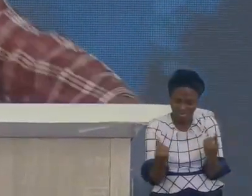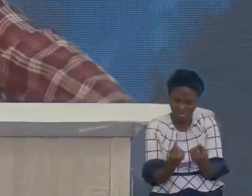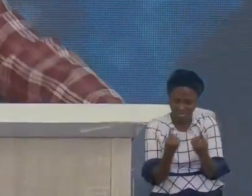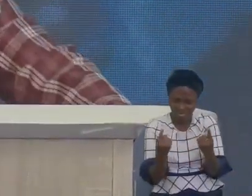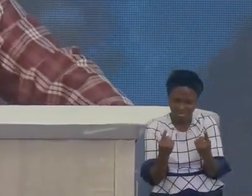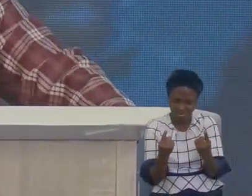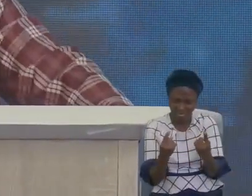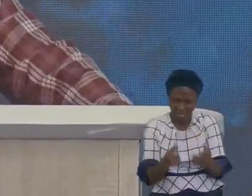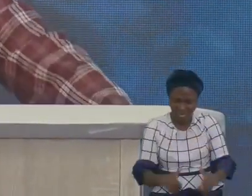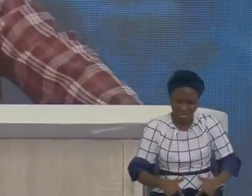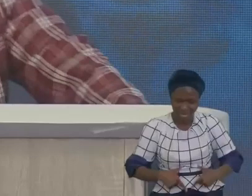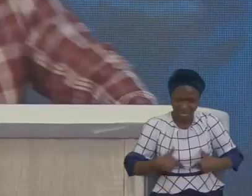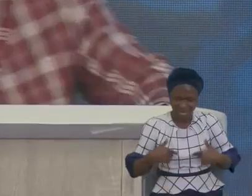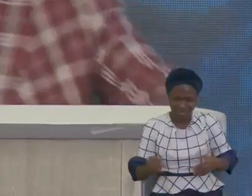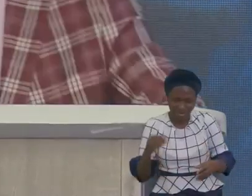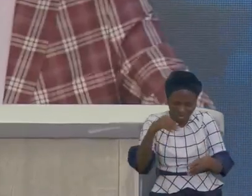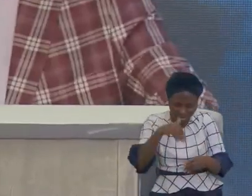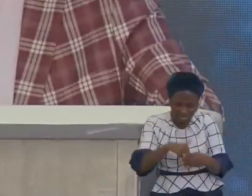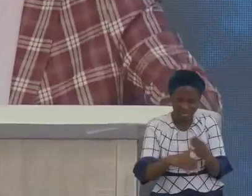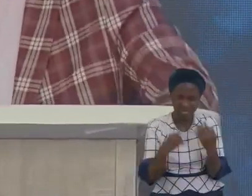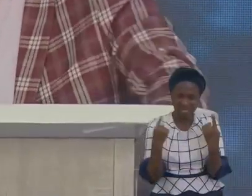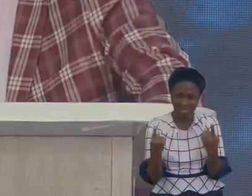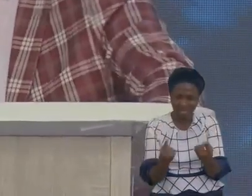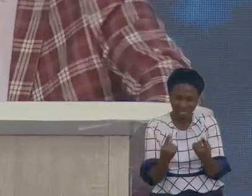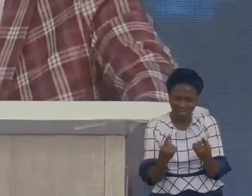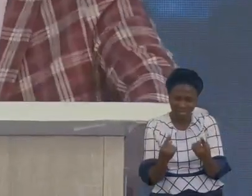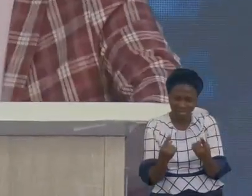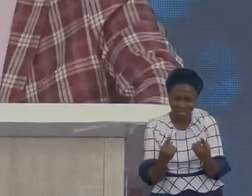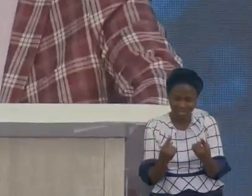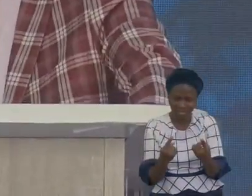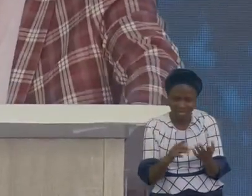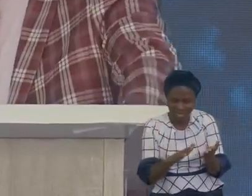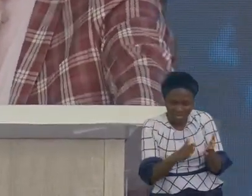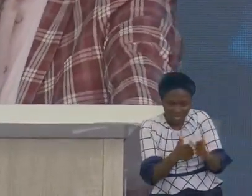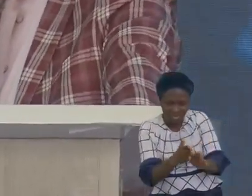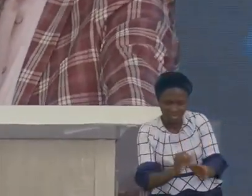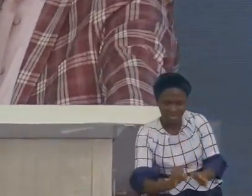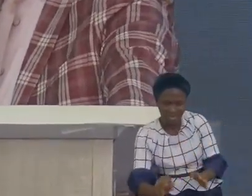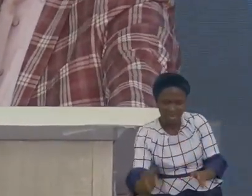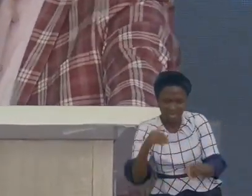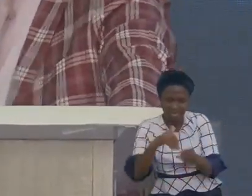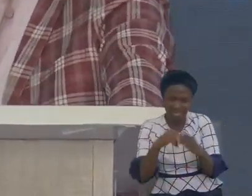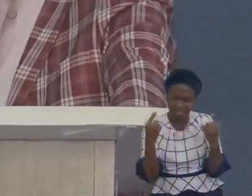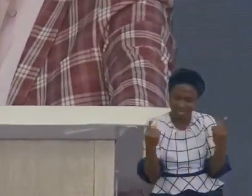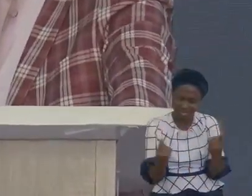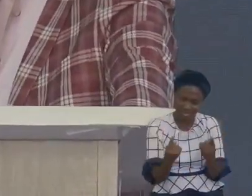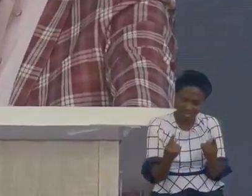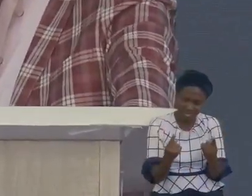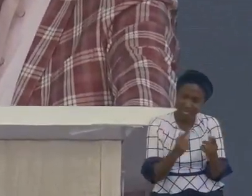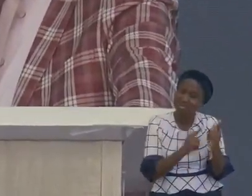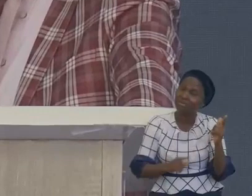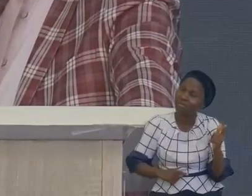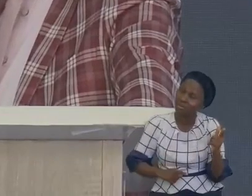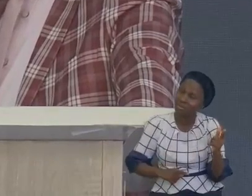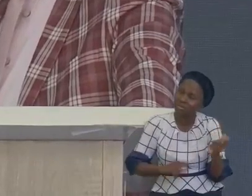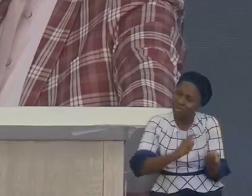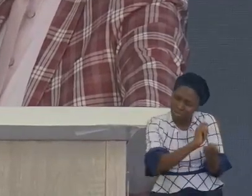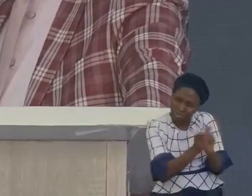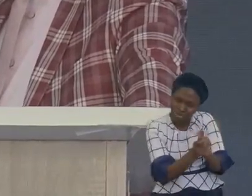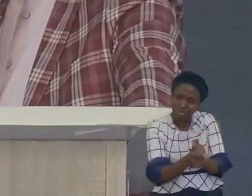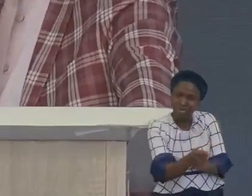dying in sin, Lord, turn them around and let the power and